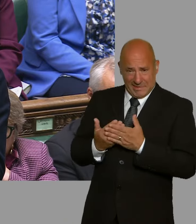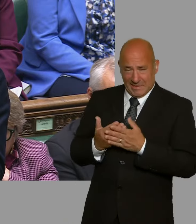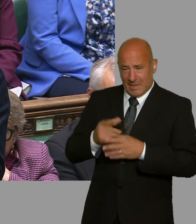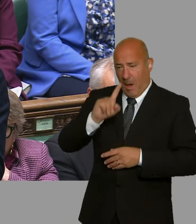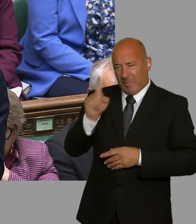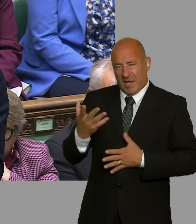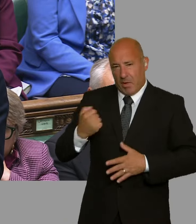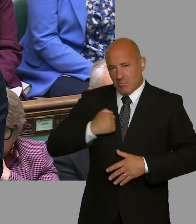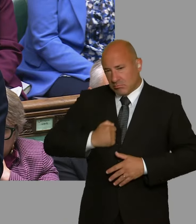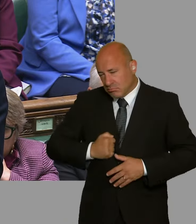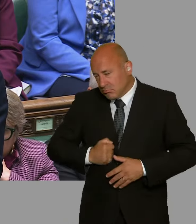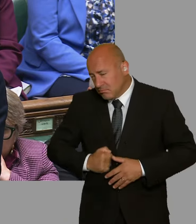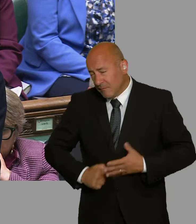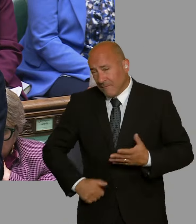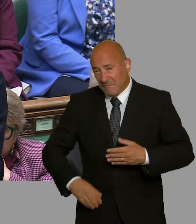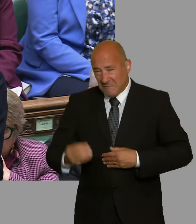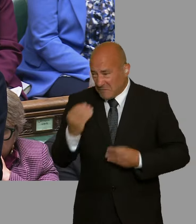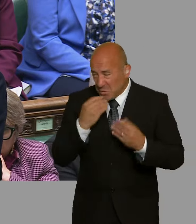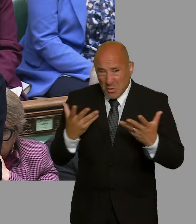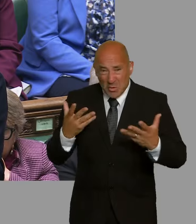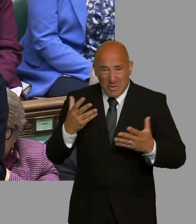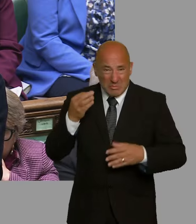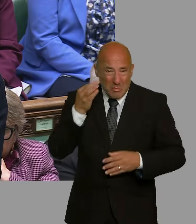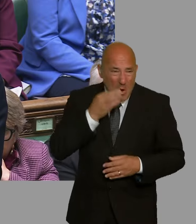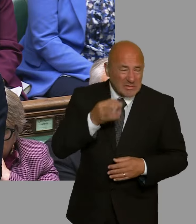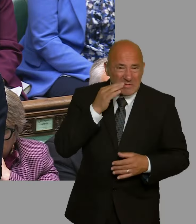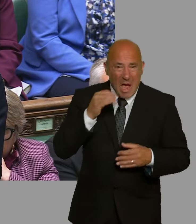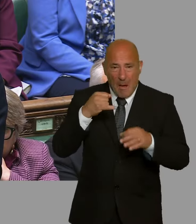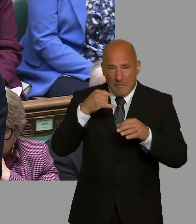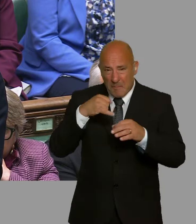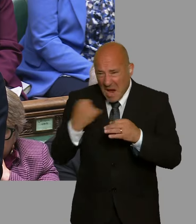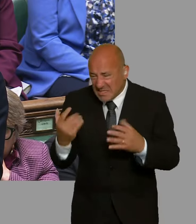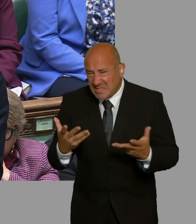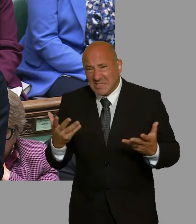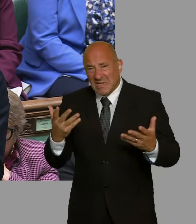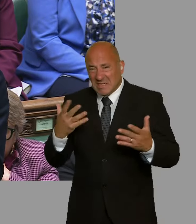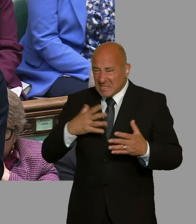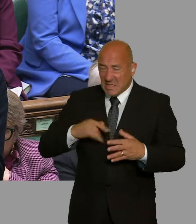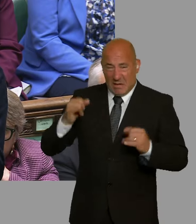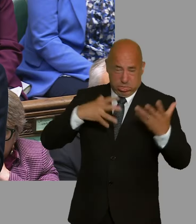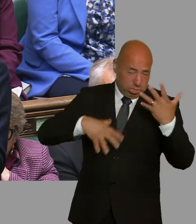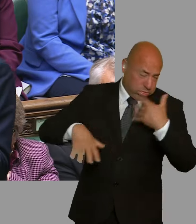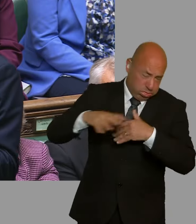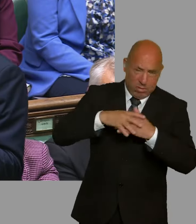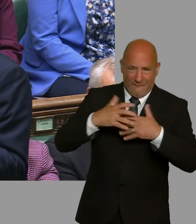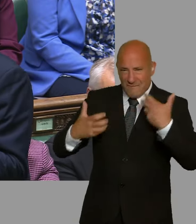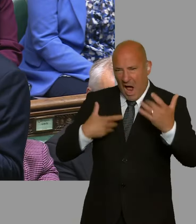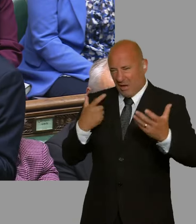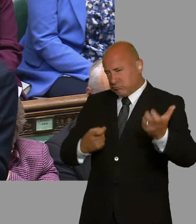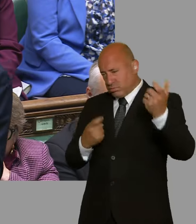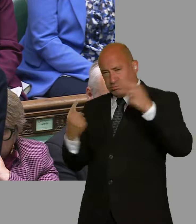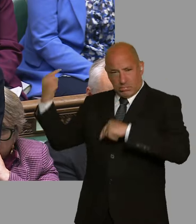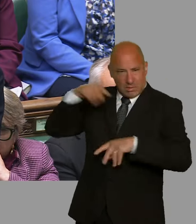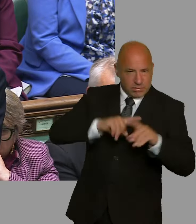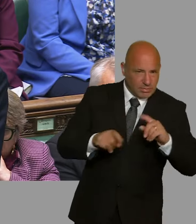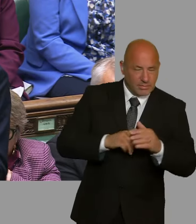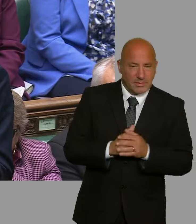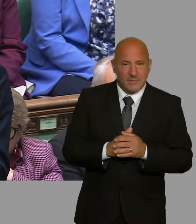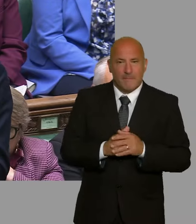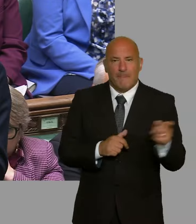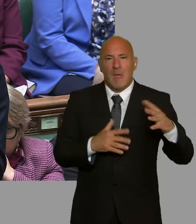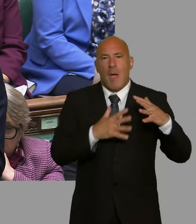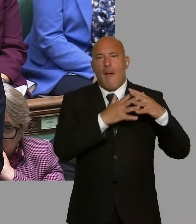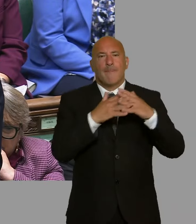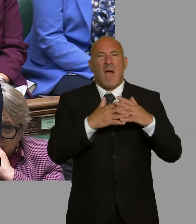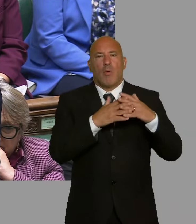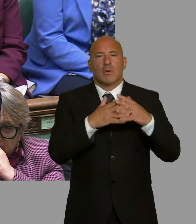failing. And nothing short of lifting the full blockade on aid will do. But given the Netanyahu government